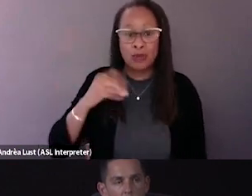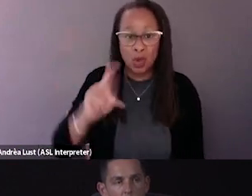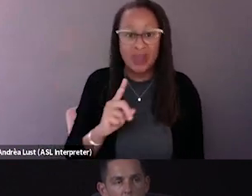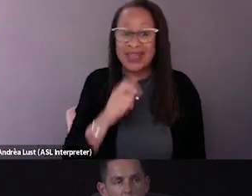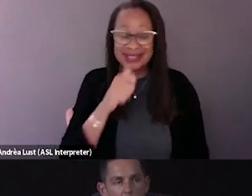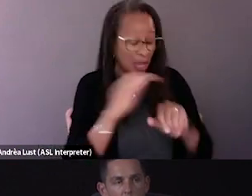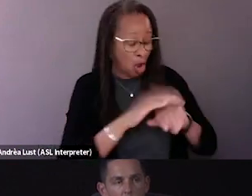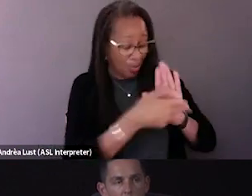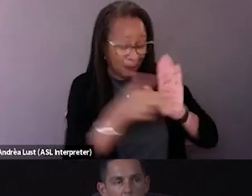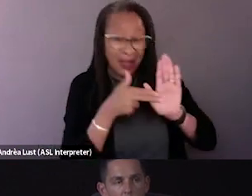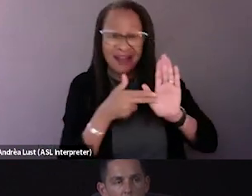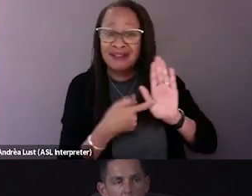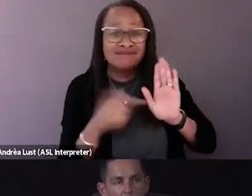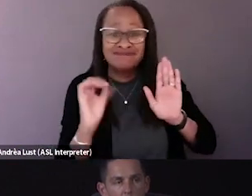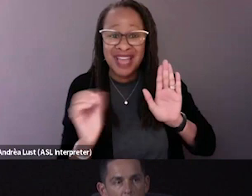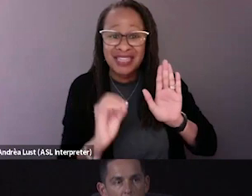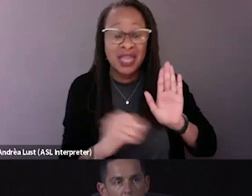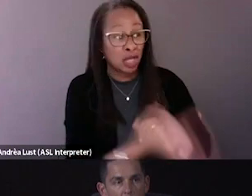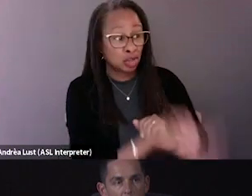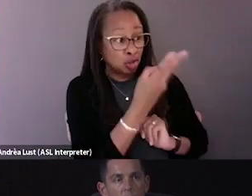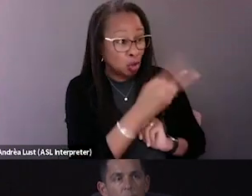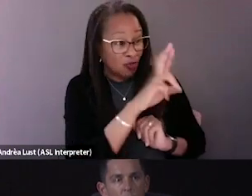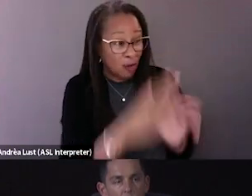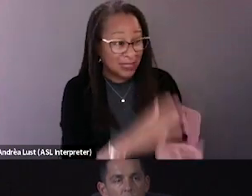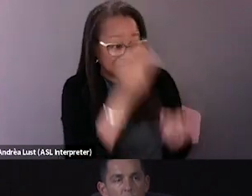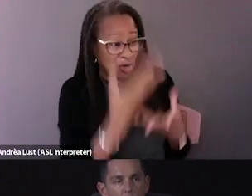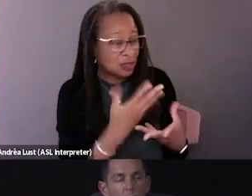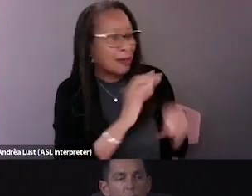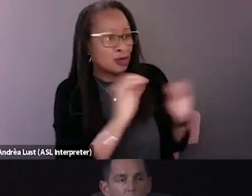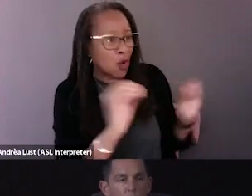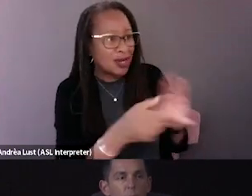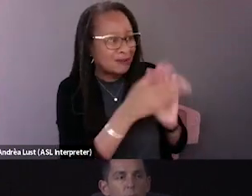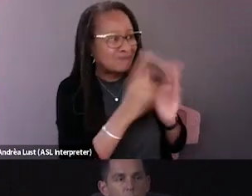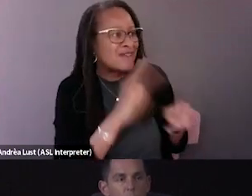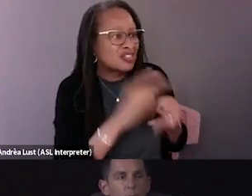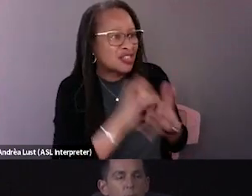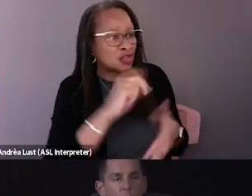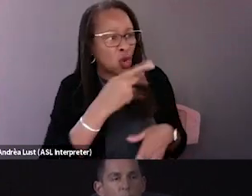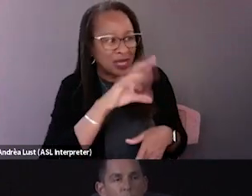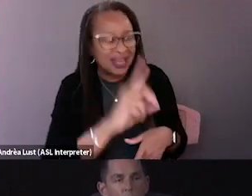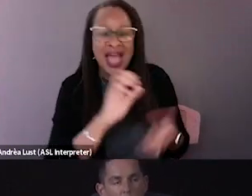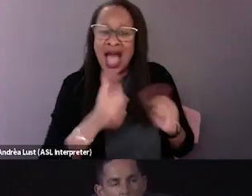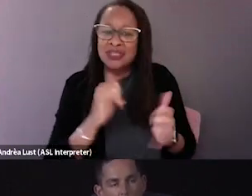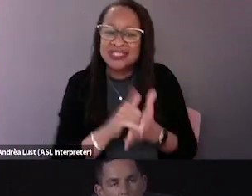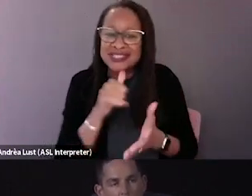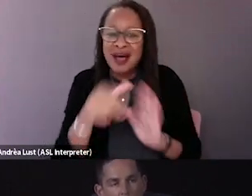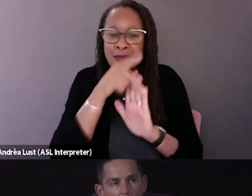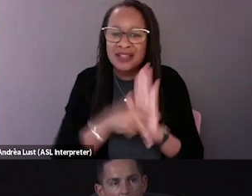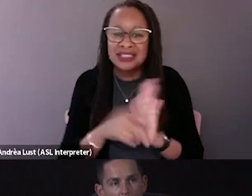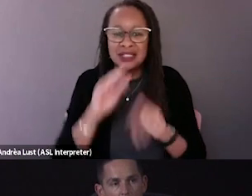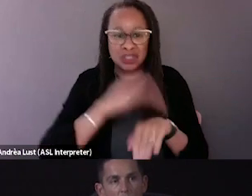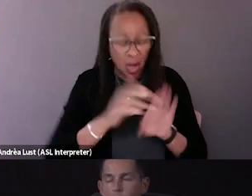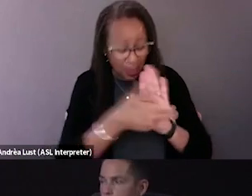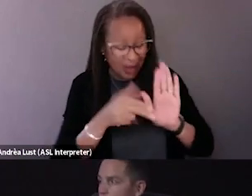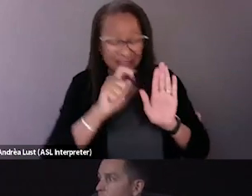2 pharmacists talked to me. No one told me it's an opioid that they gave me. How is that not policy that it's on the bottle? They have to